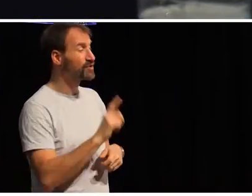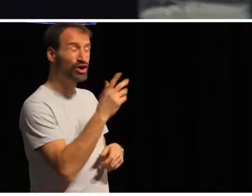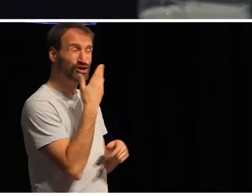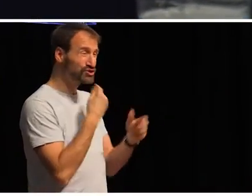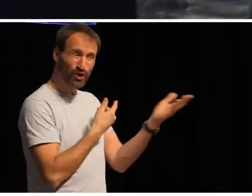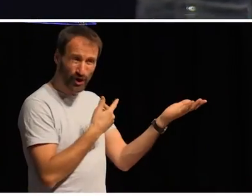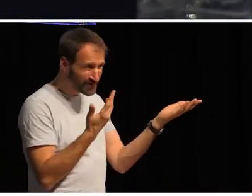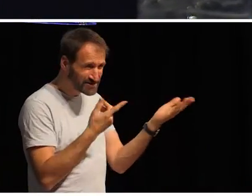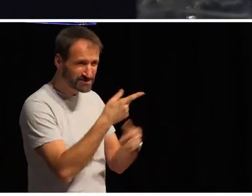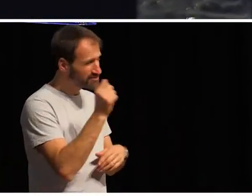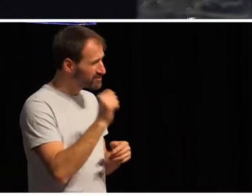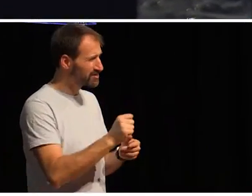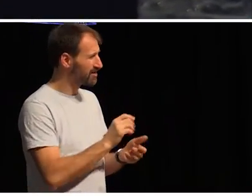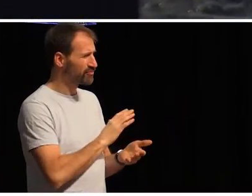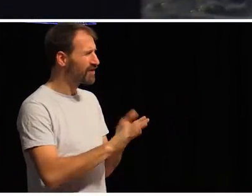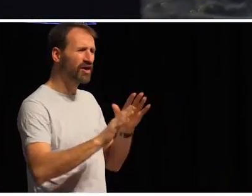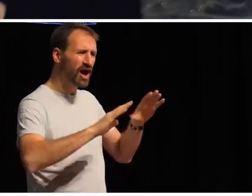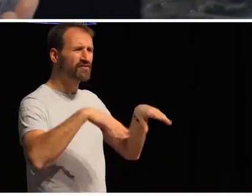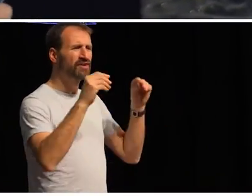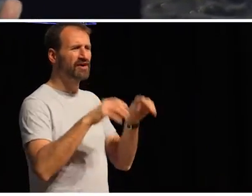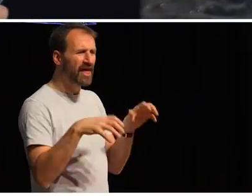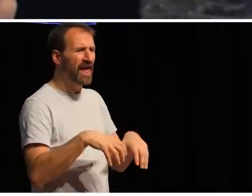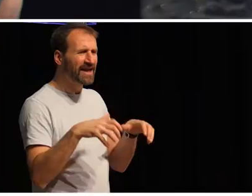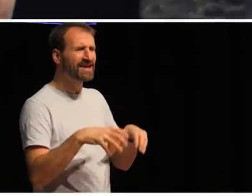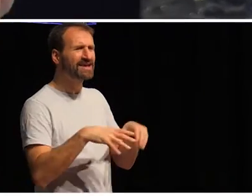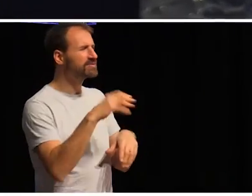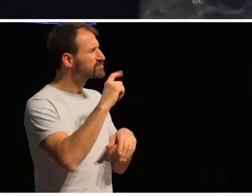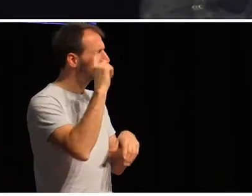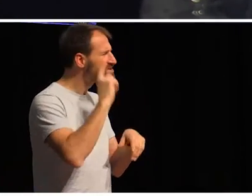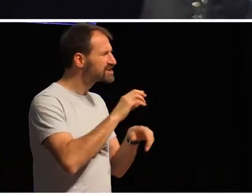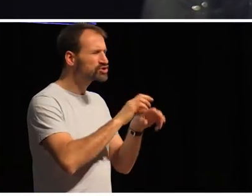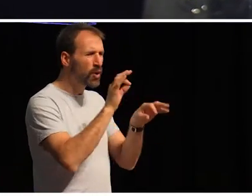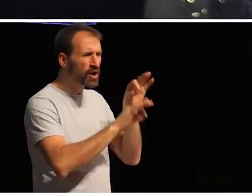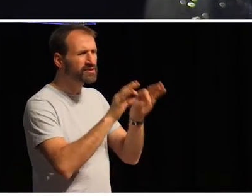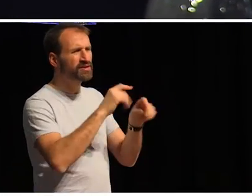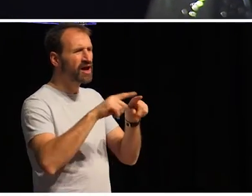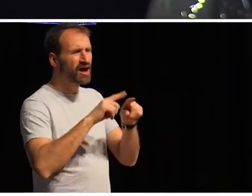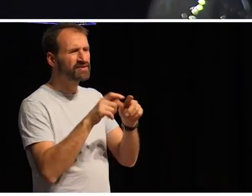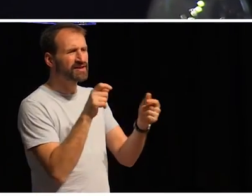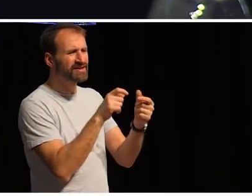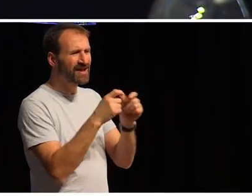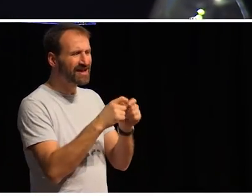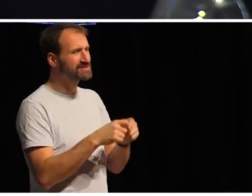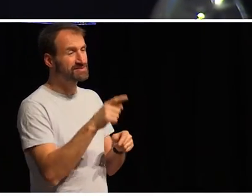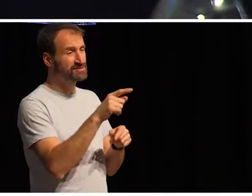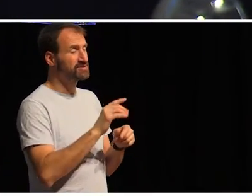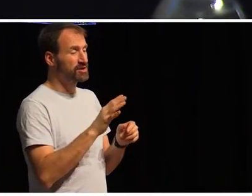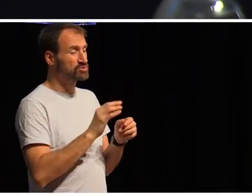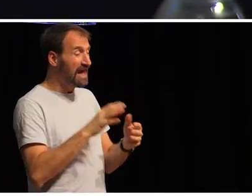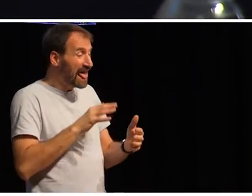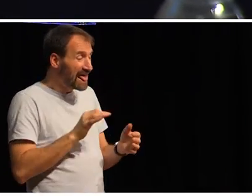easily start hacking around with sensors and other devices without having to burn your fingers